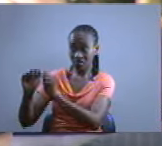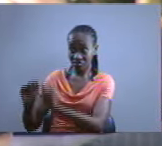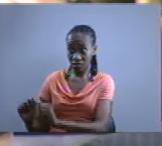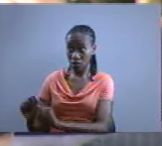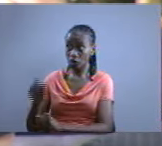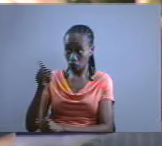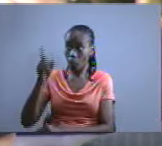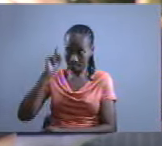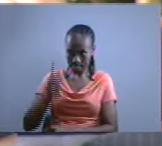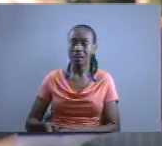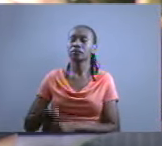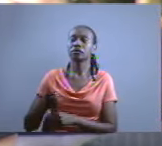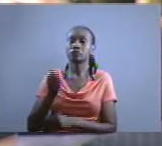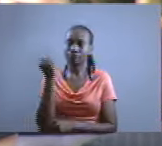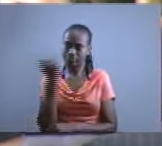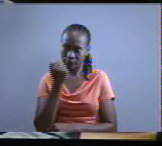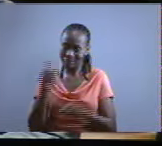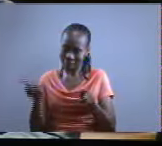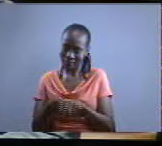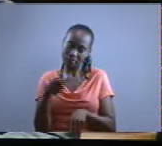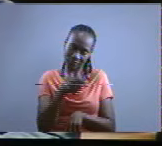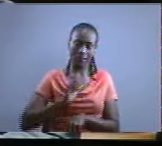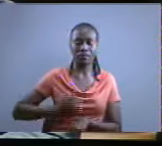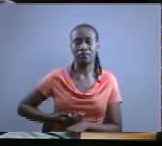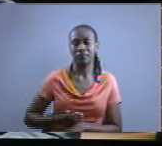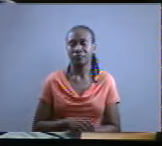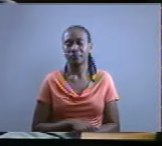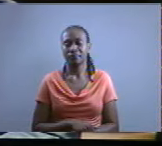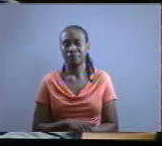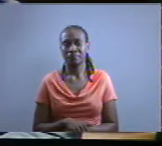also apologise for misleading the House.